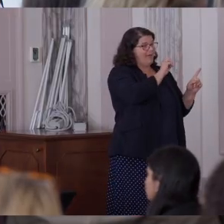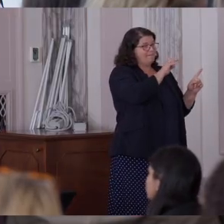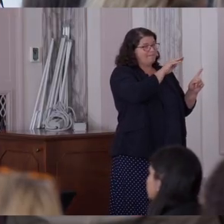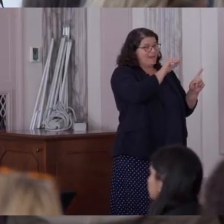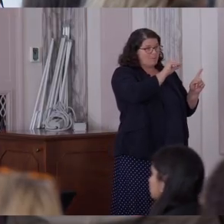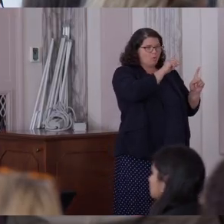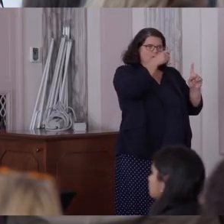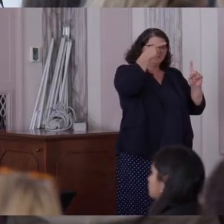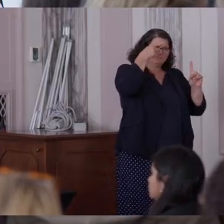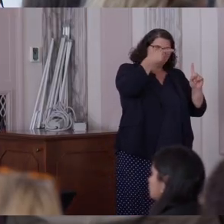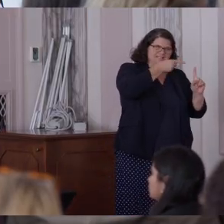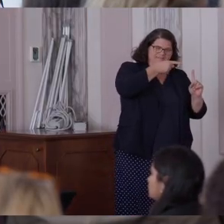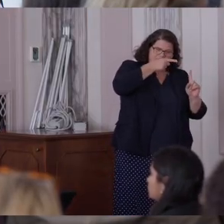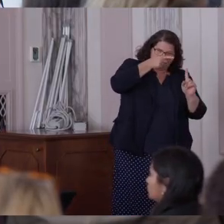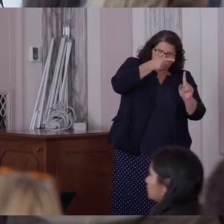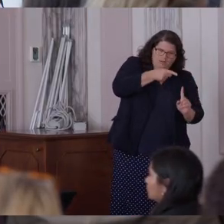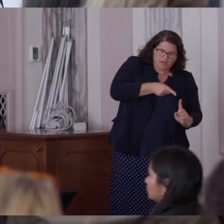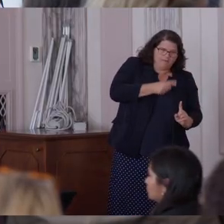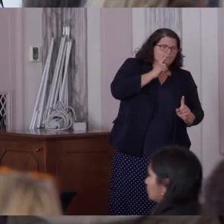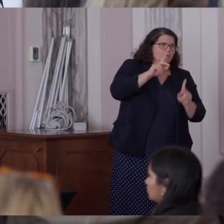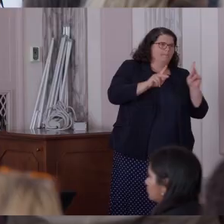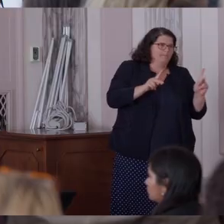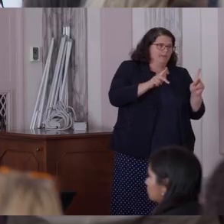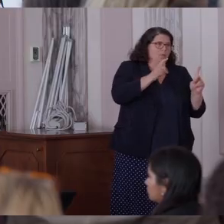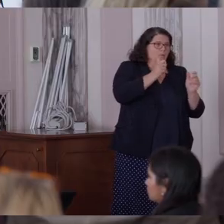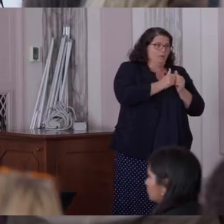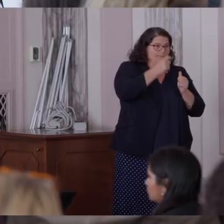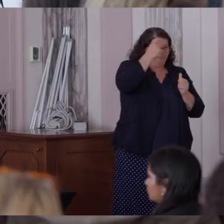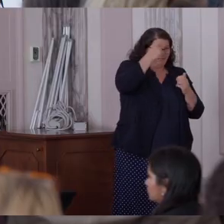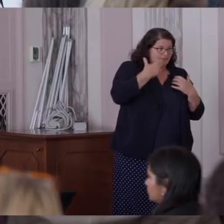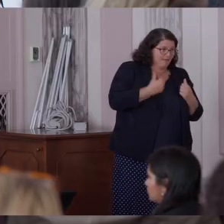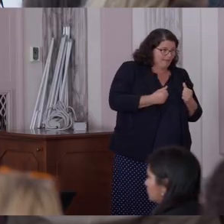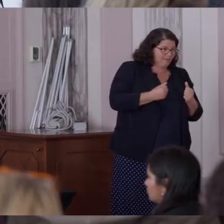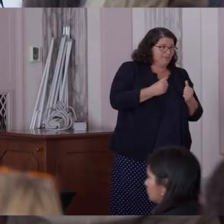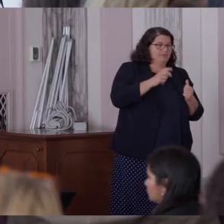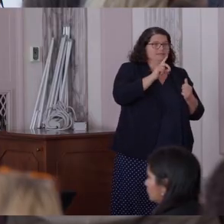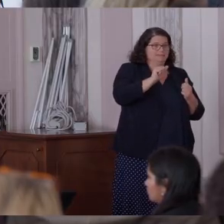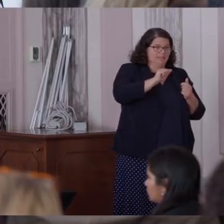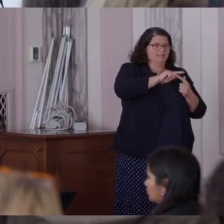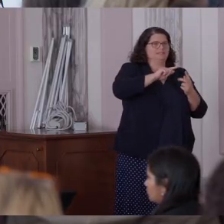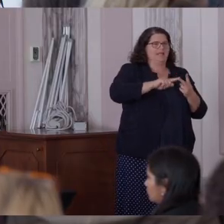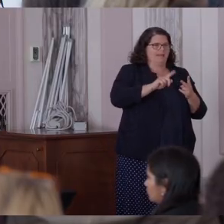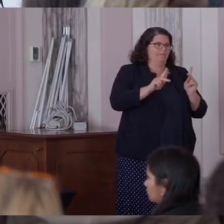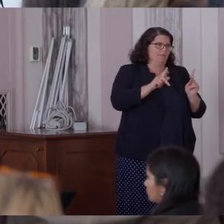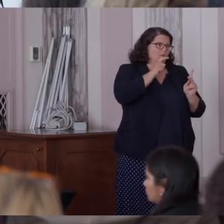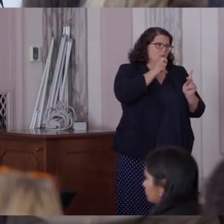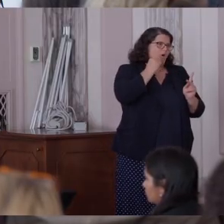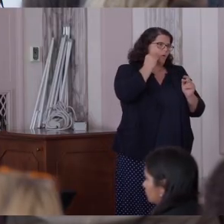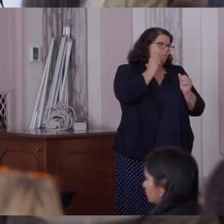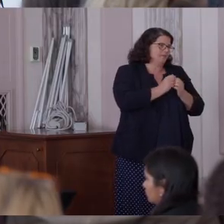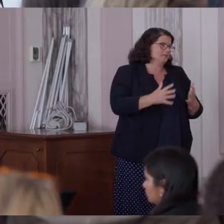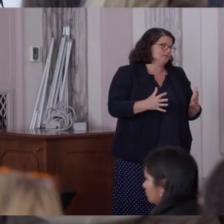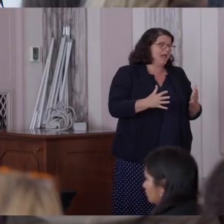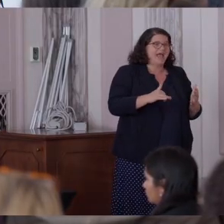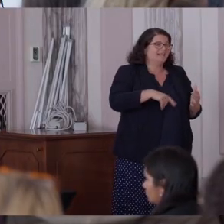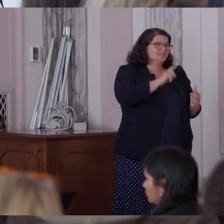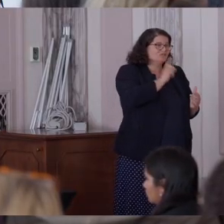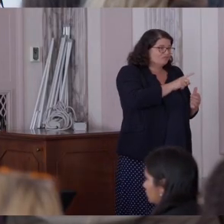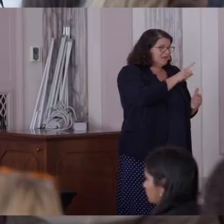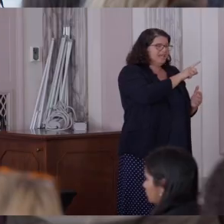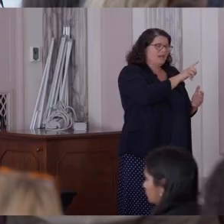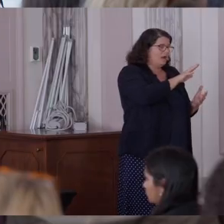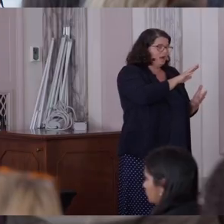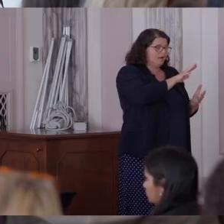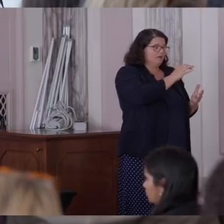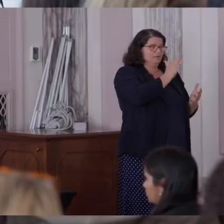mental health disabilities and those who are homeless, and it reflects a gross distortion of the law and the facts. Olmstead is